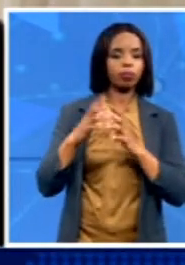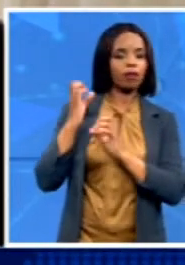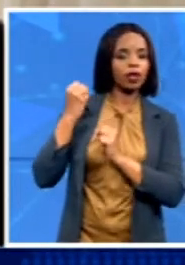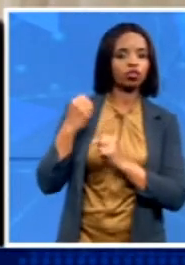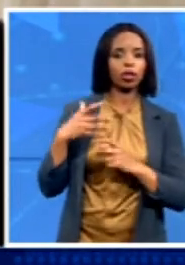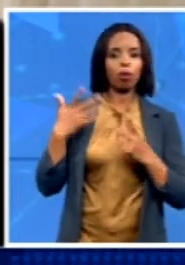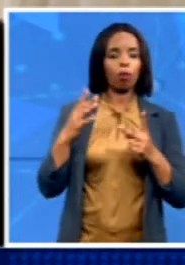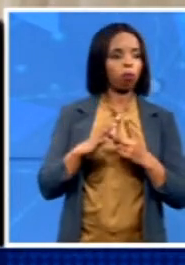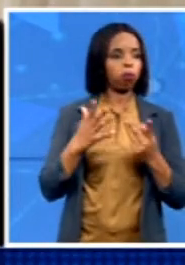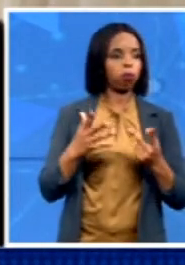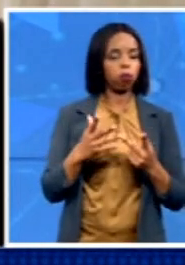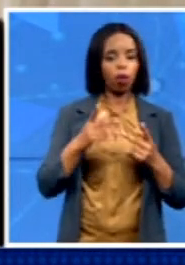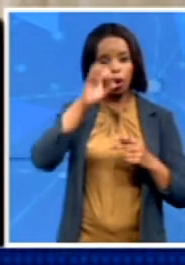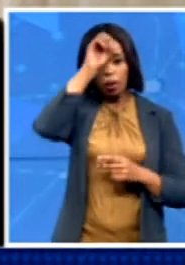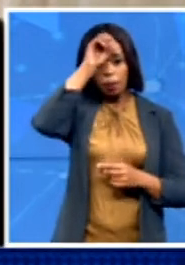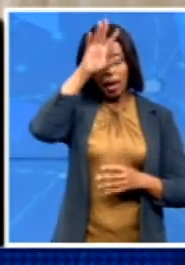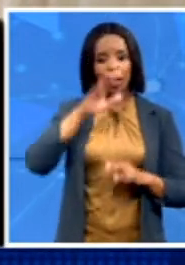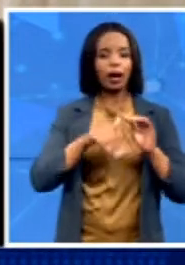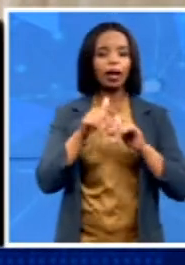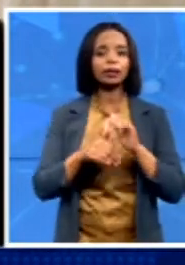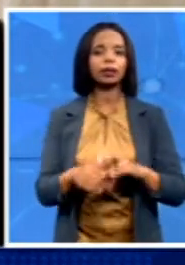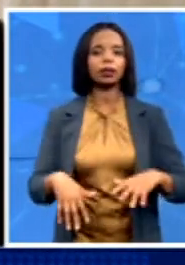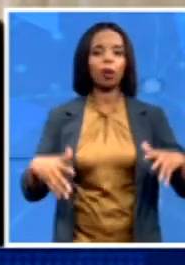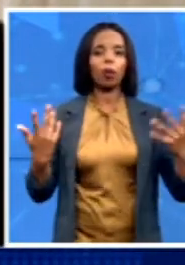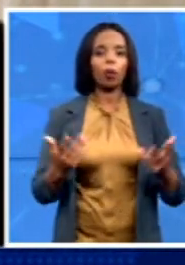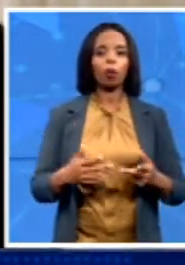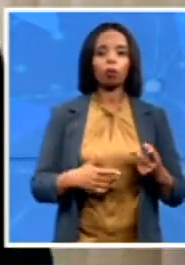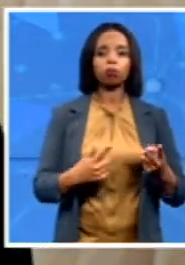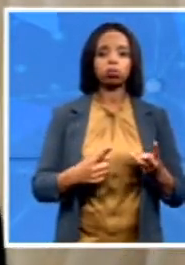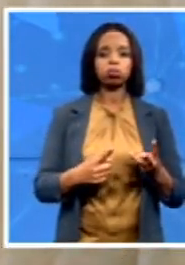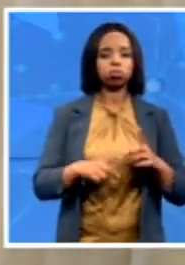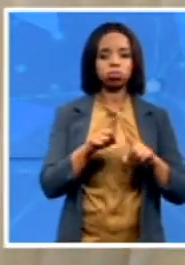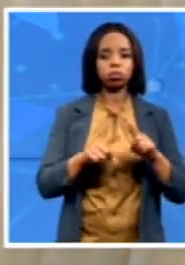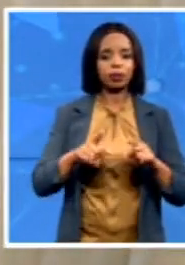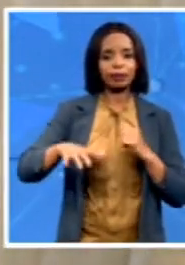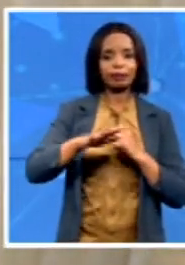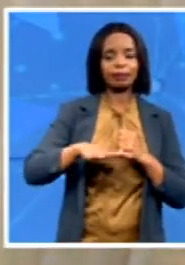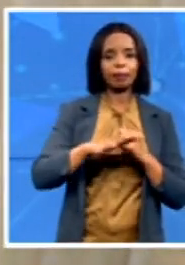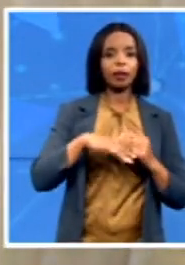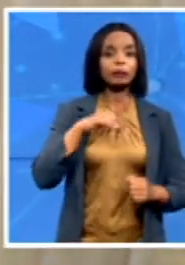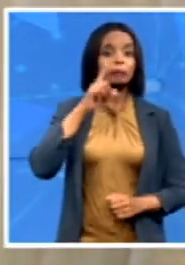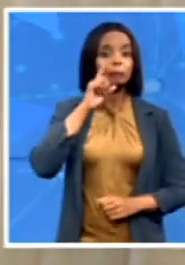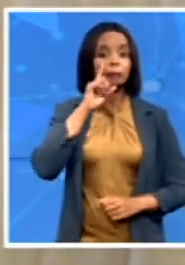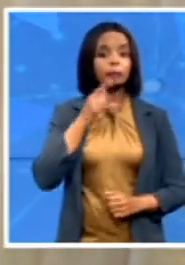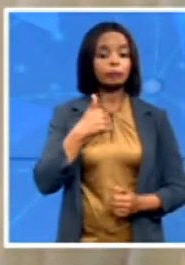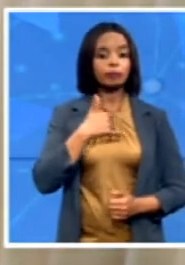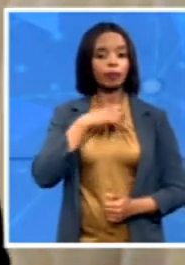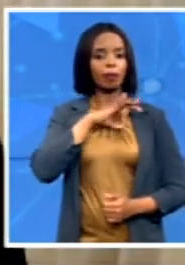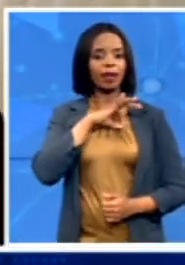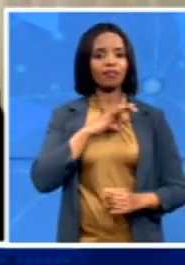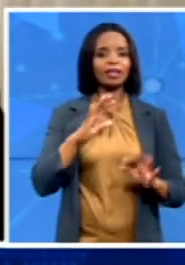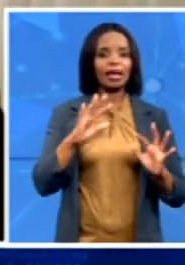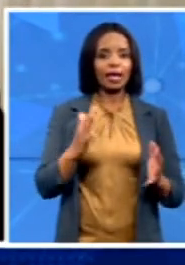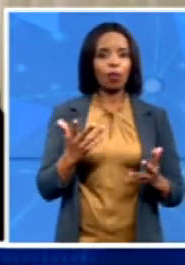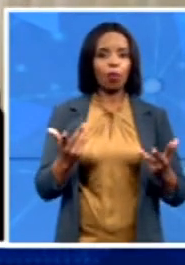agricultural space a lot closer to look at, bringing, for instance, beneficiation or processing factories and so on.